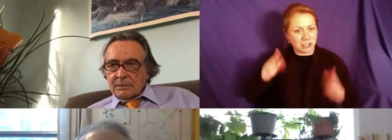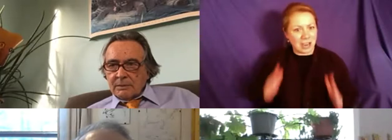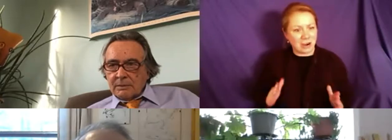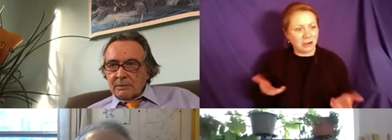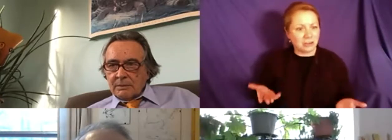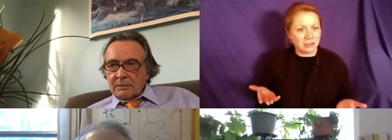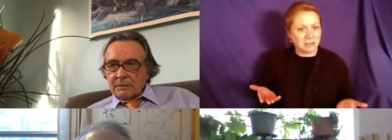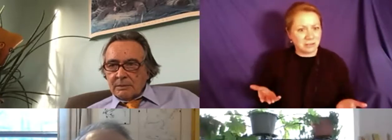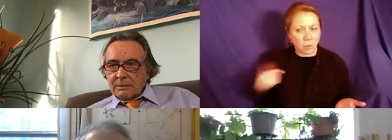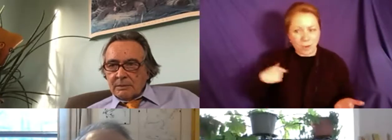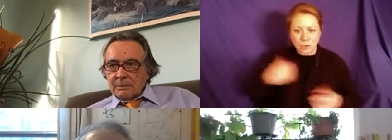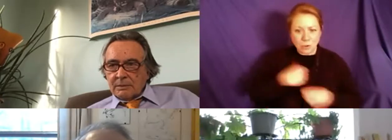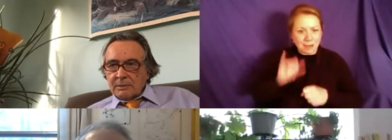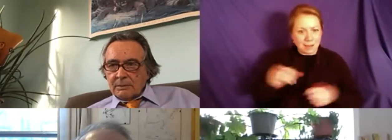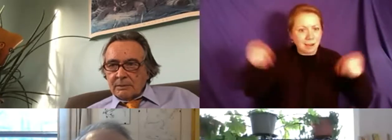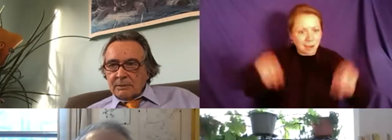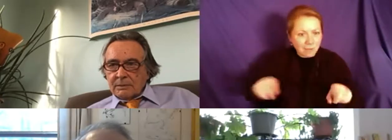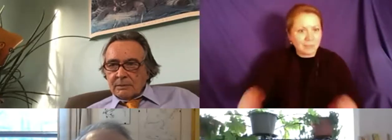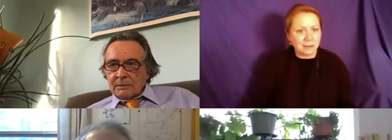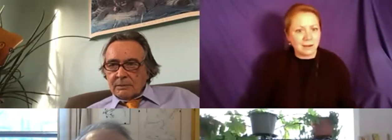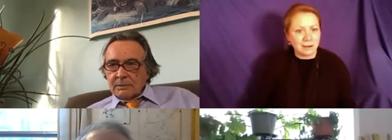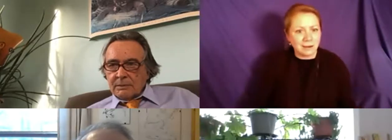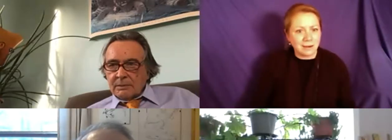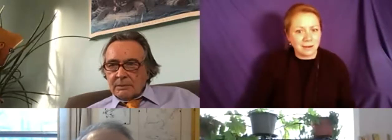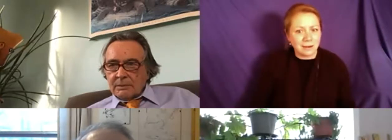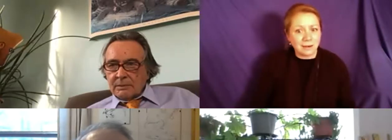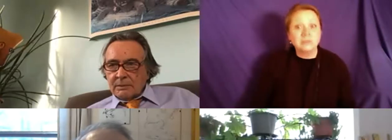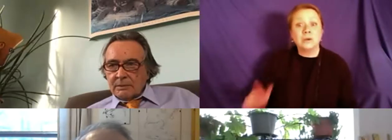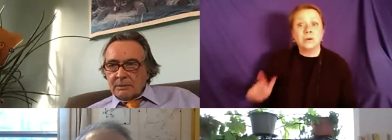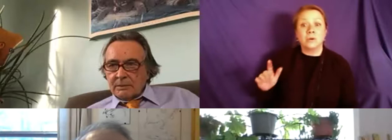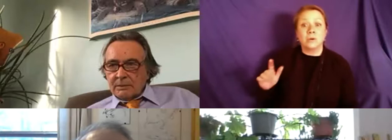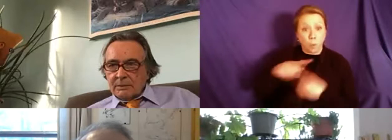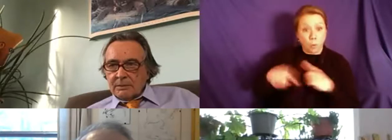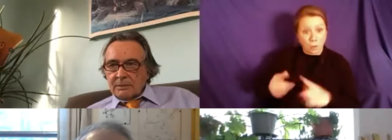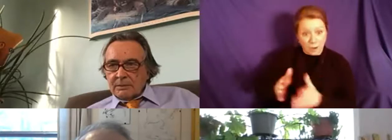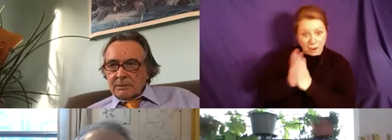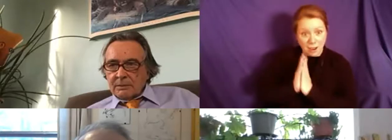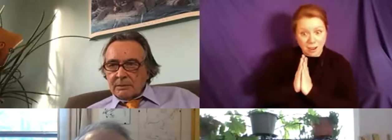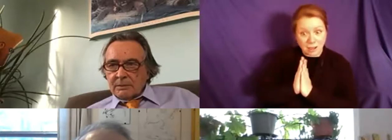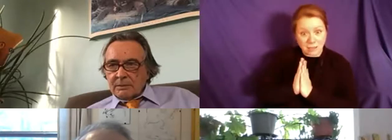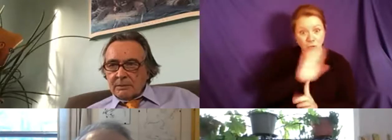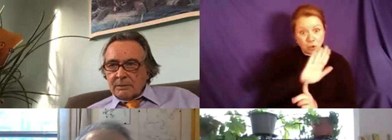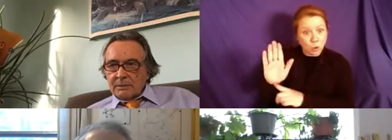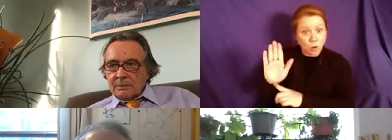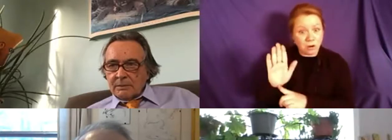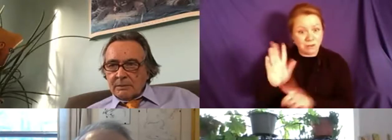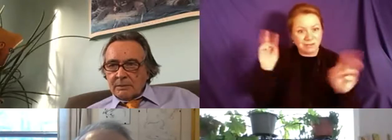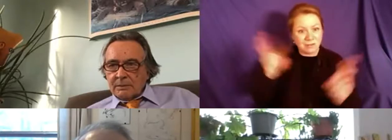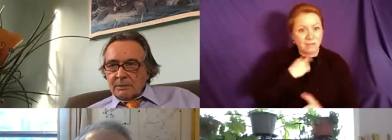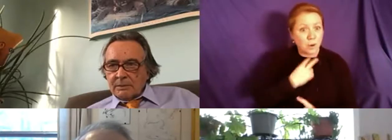you know, to make that happen so that when we ask for your voice,